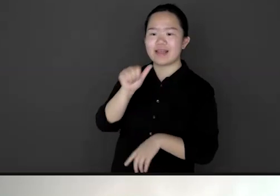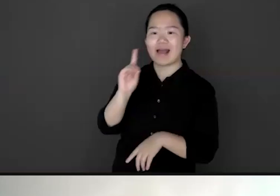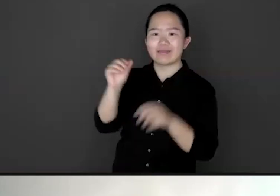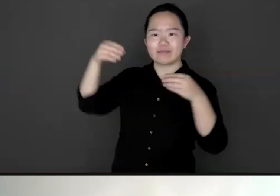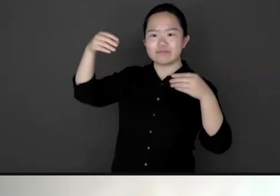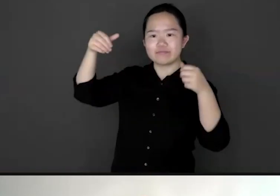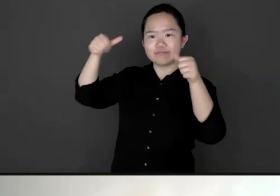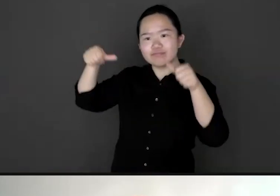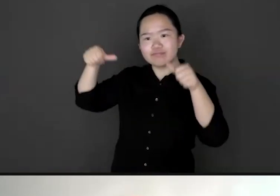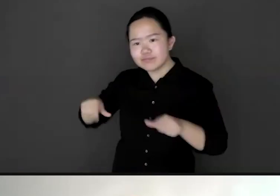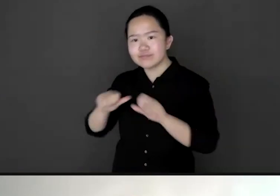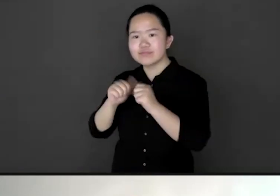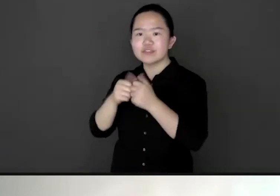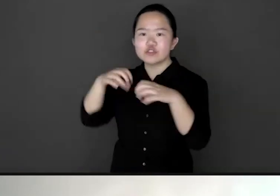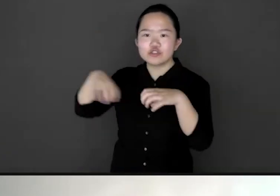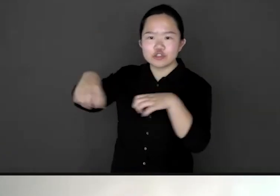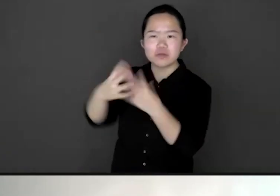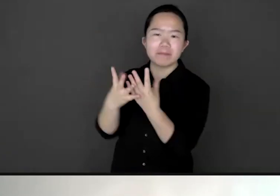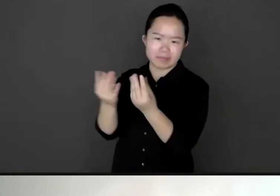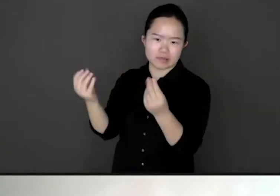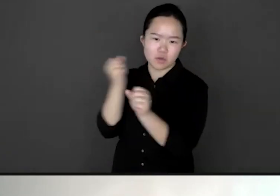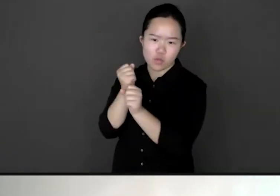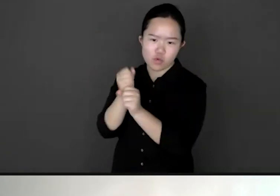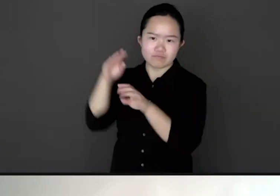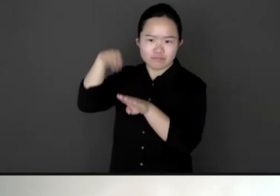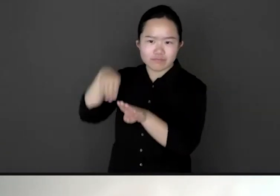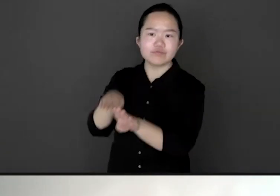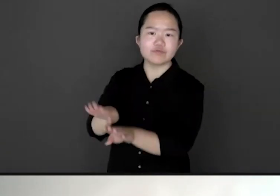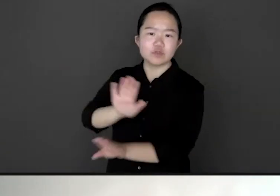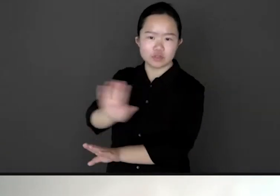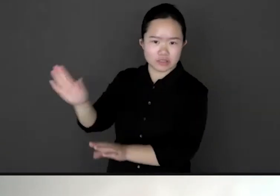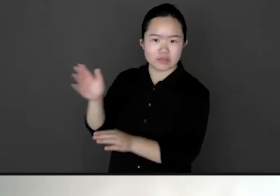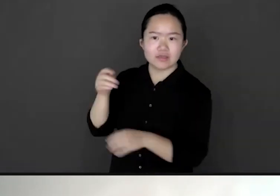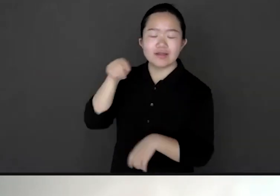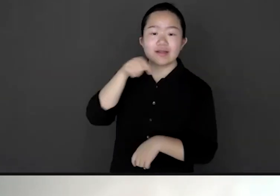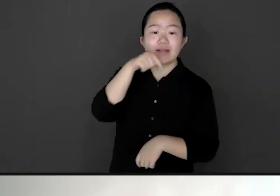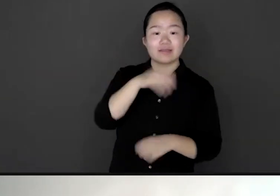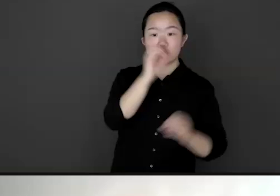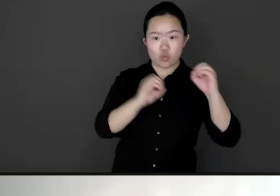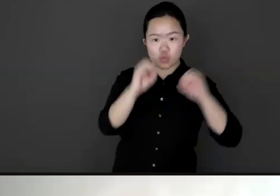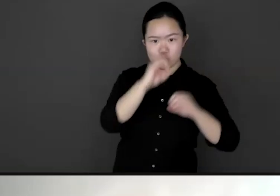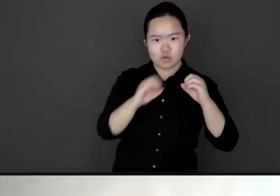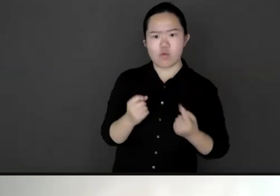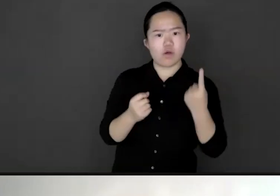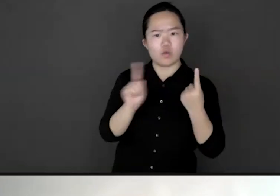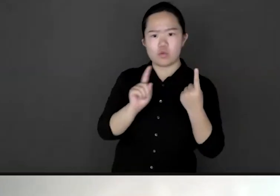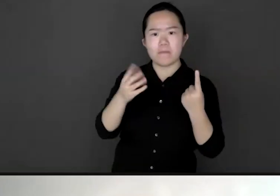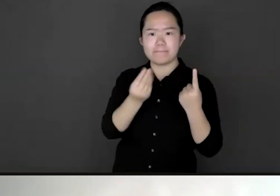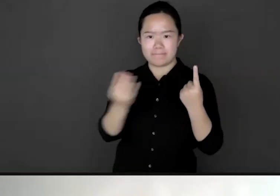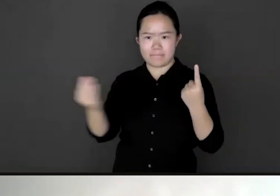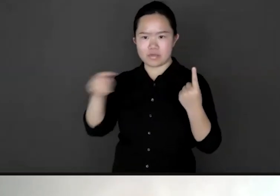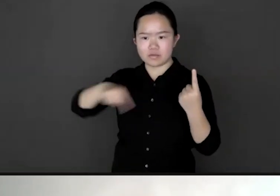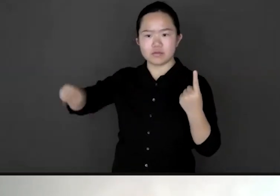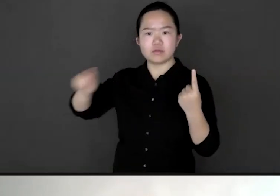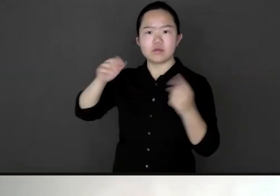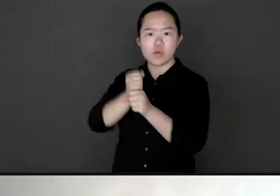Google, Adobe, Microsoft's tools. It's also kind of like getting the industry behind accessibility. And I think we're still on a journey there.